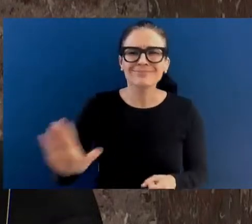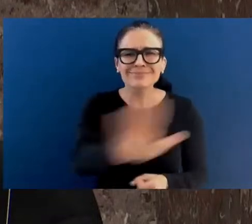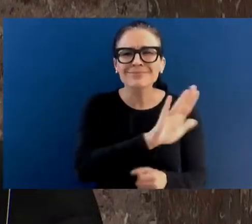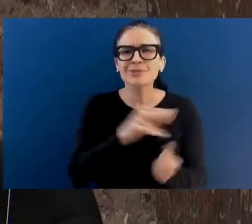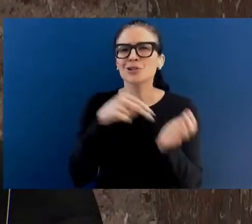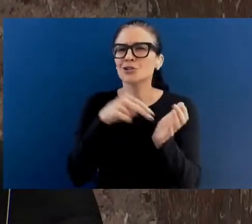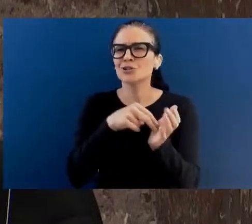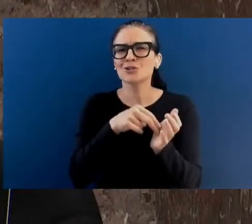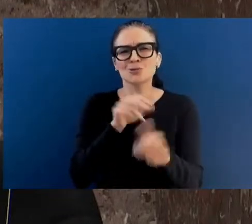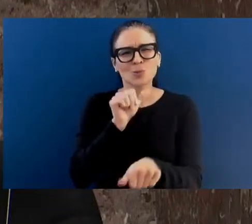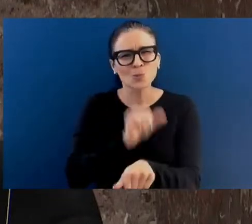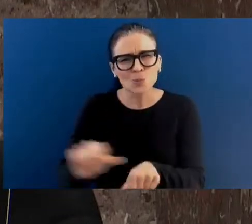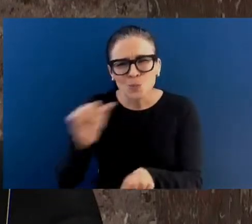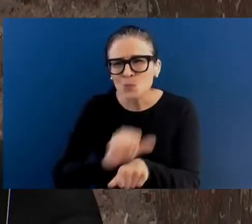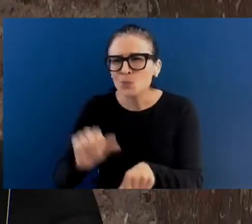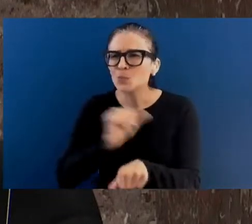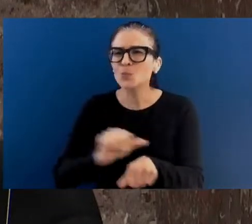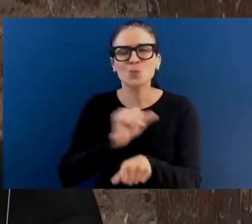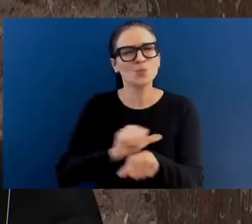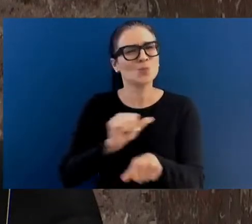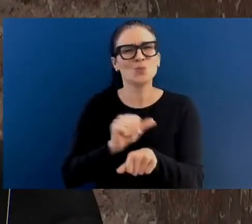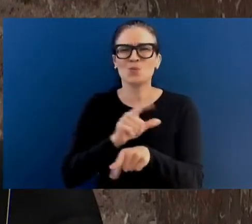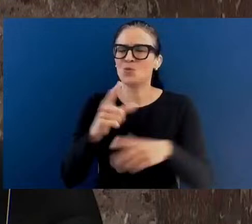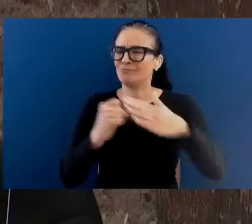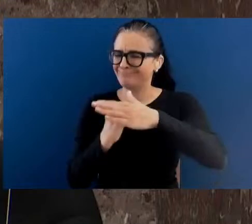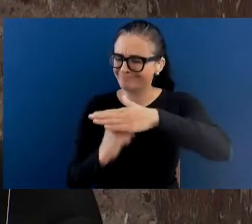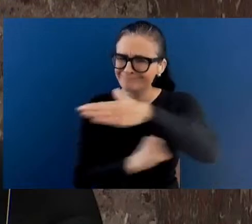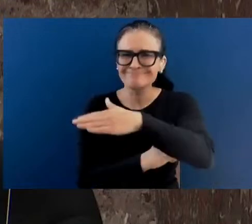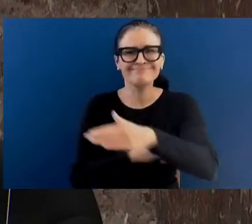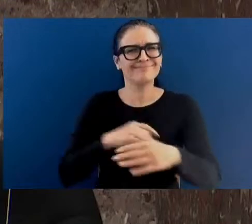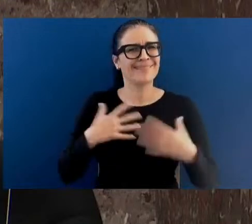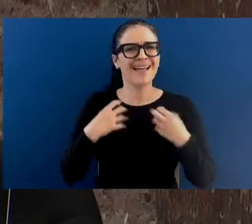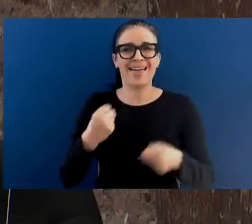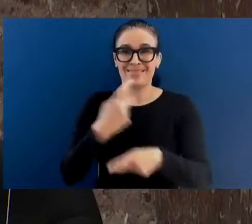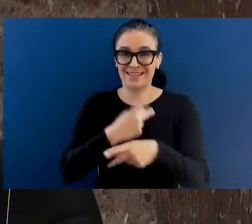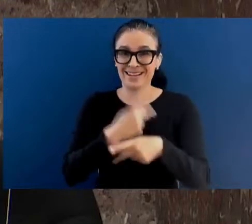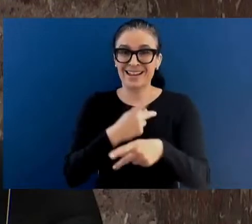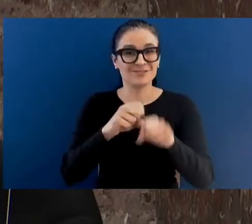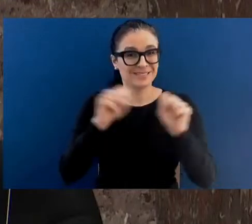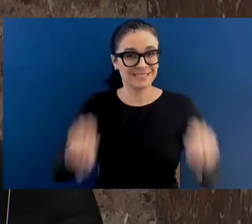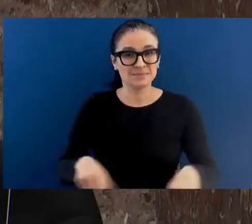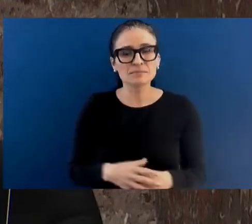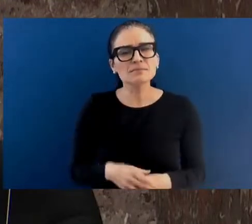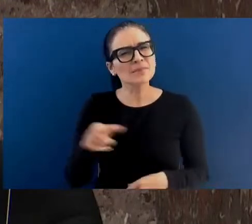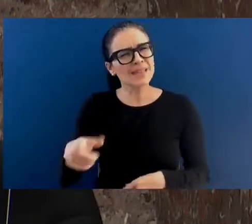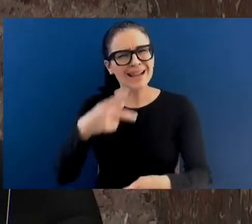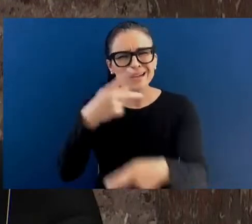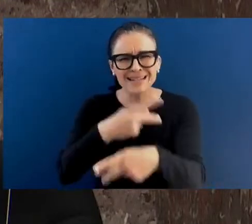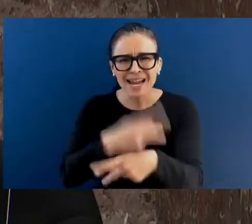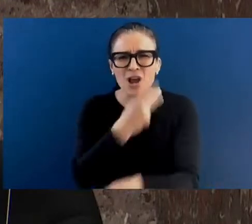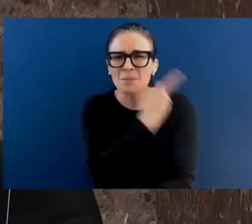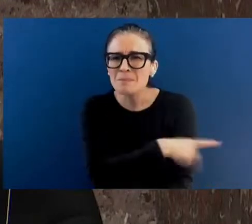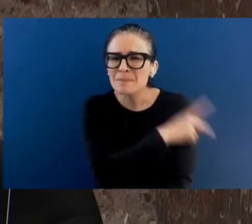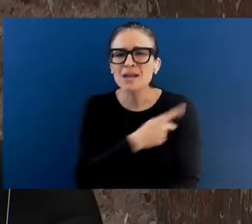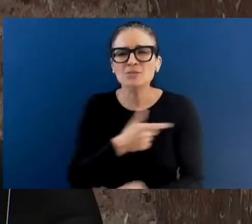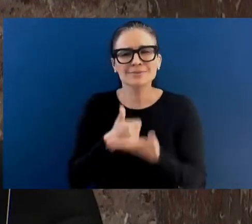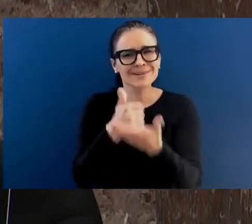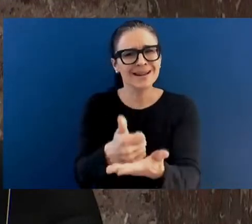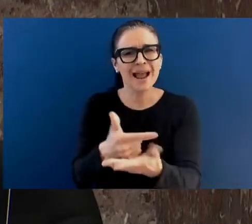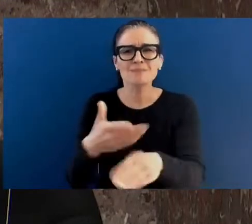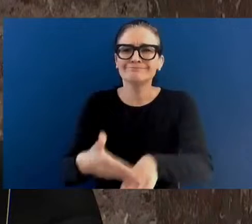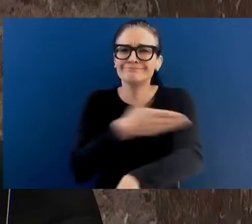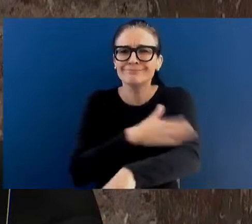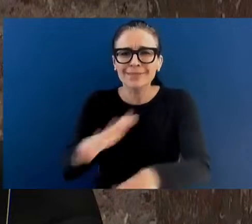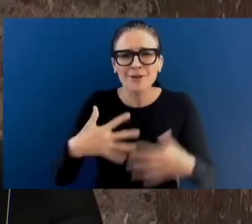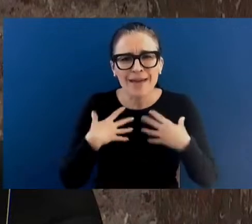system, tirelessly working to improve patient outcomes, advocate for those in need, and pioneer innovations that shape the